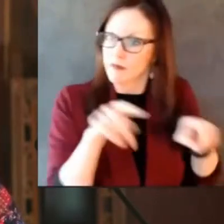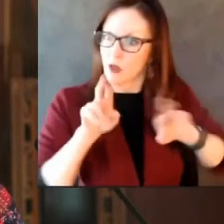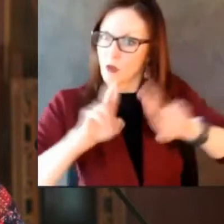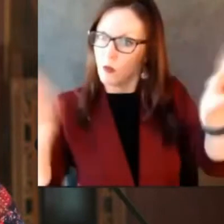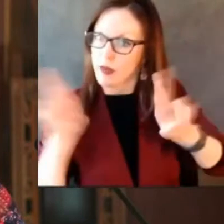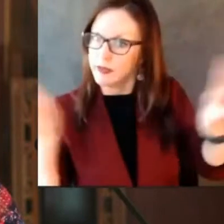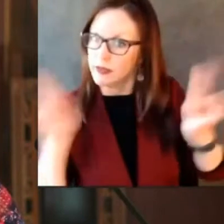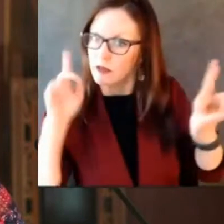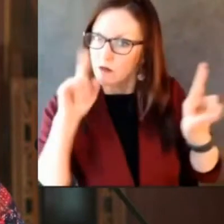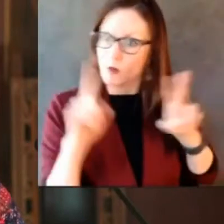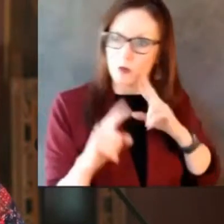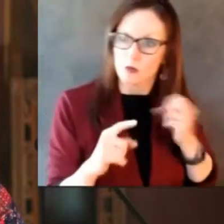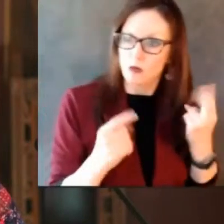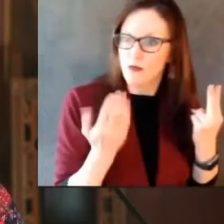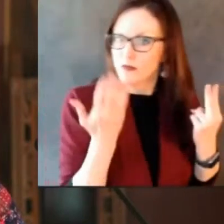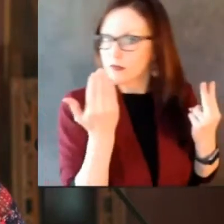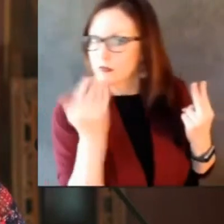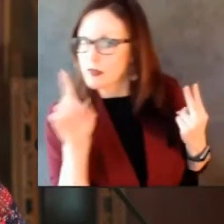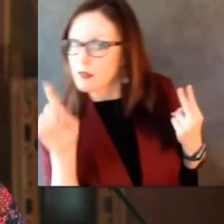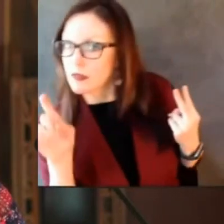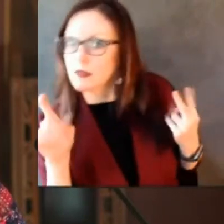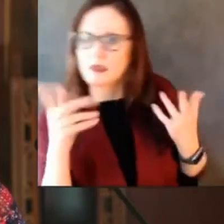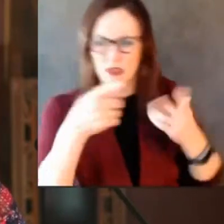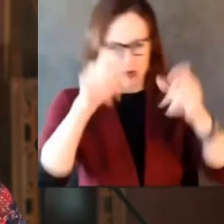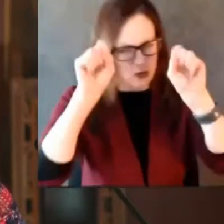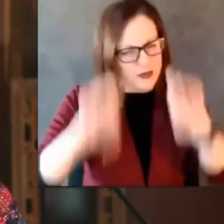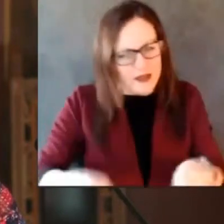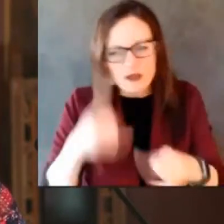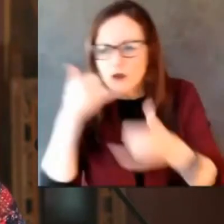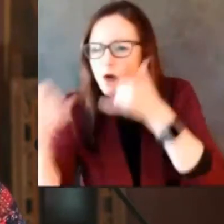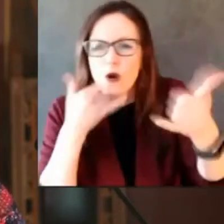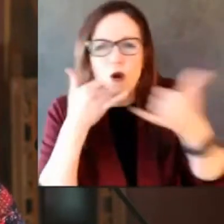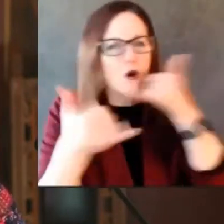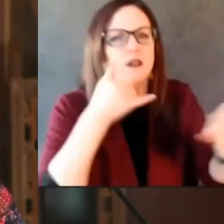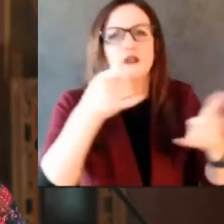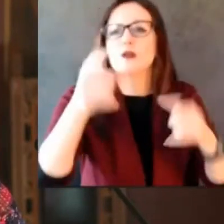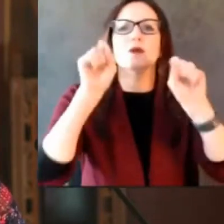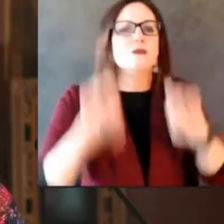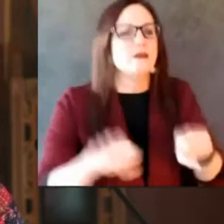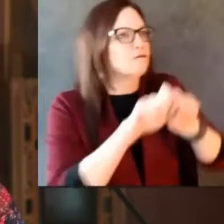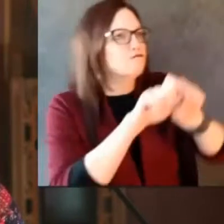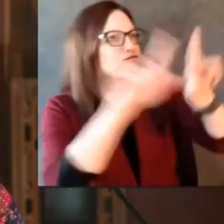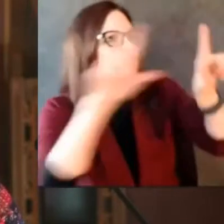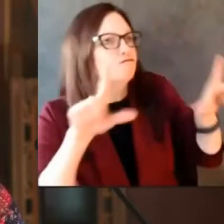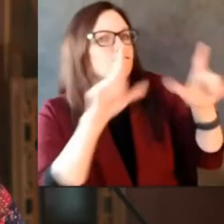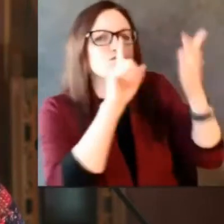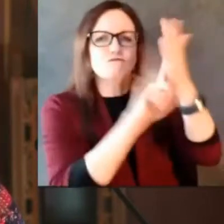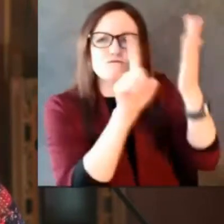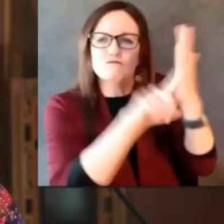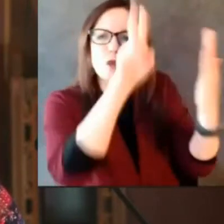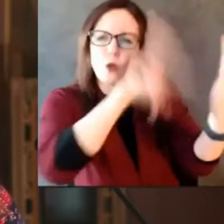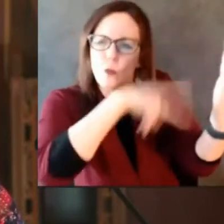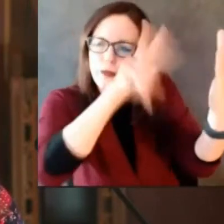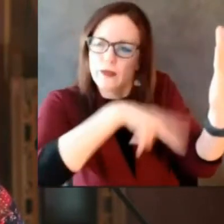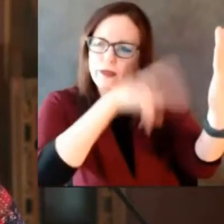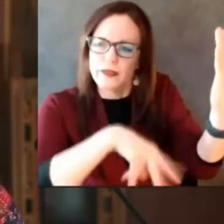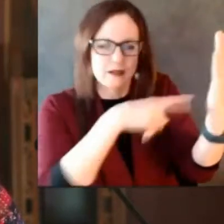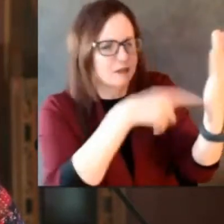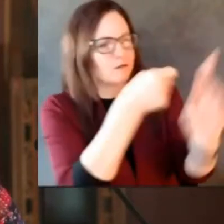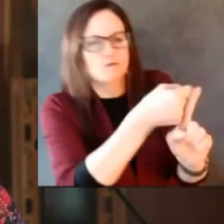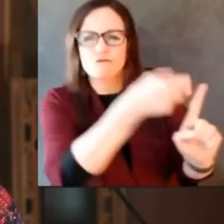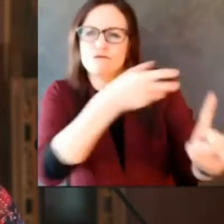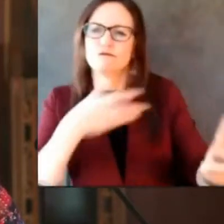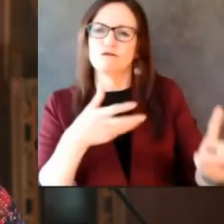and after your shot, and links to our vaccine data page. Our team is working on fact sheets